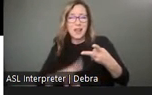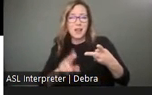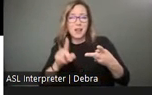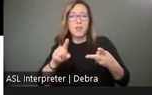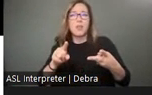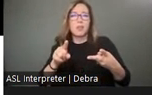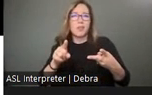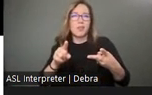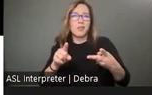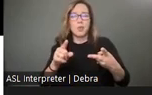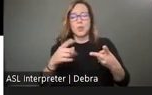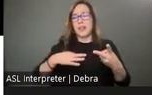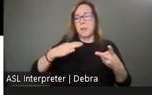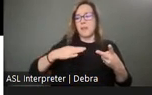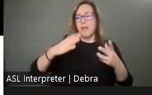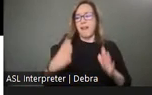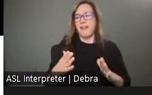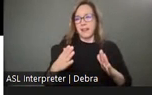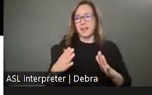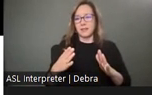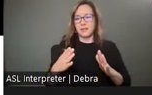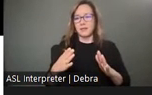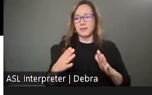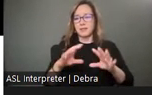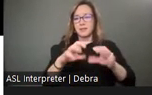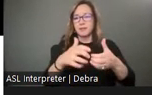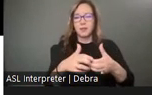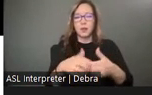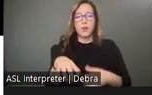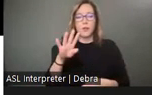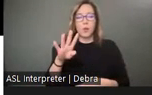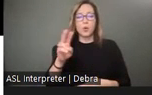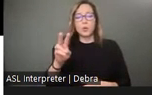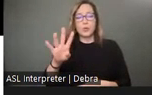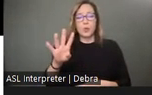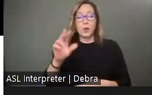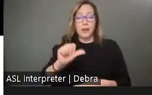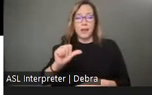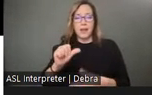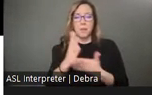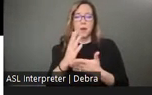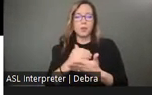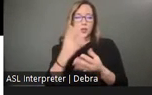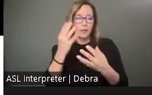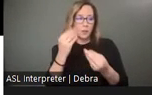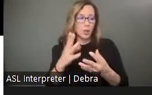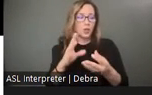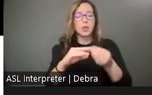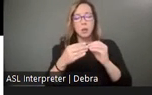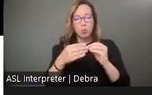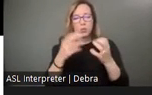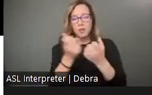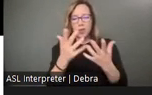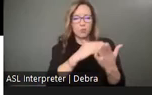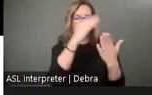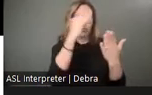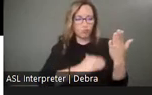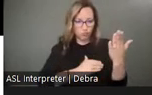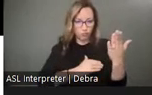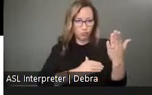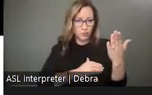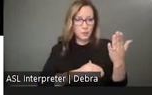the applying entity. The 424A is that budget information, so it'll have all of the numbers listed on that. And